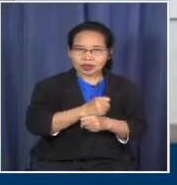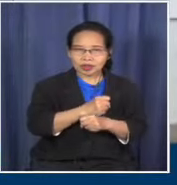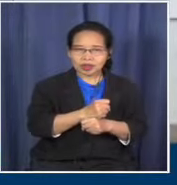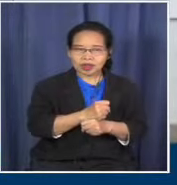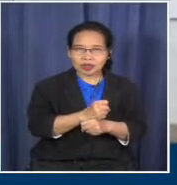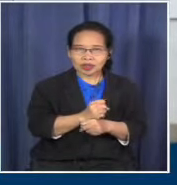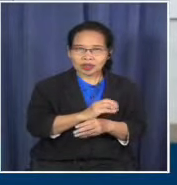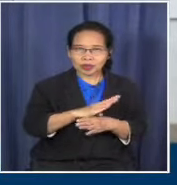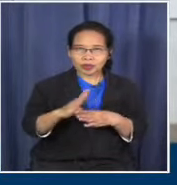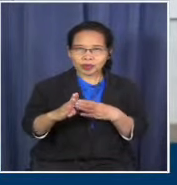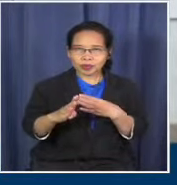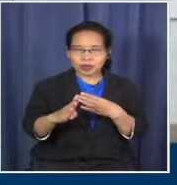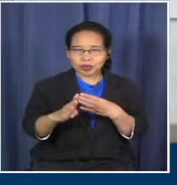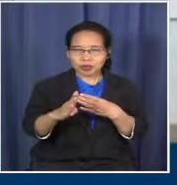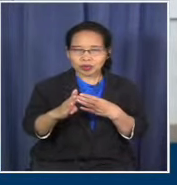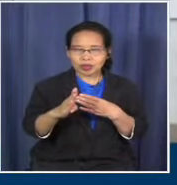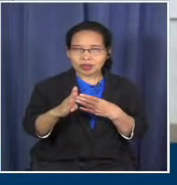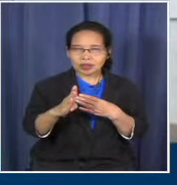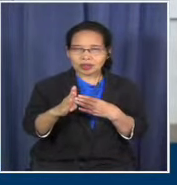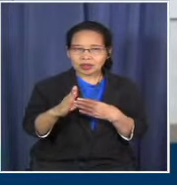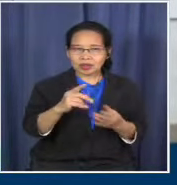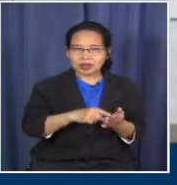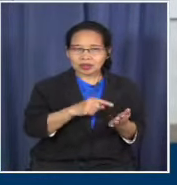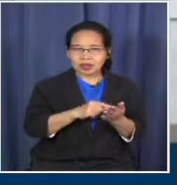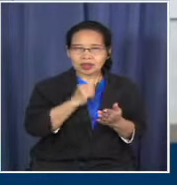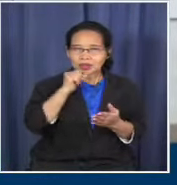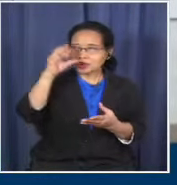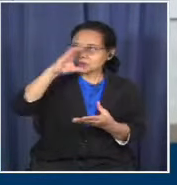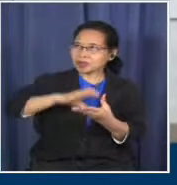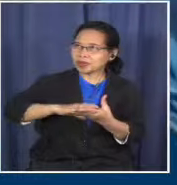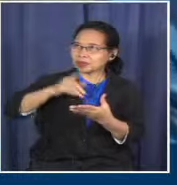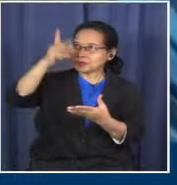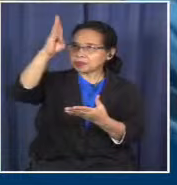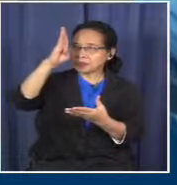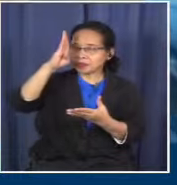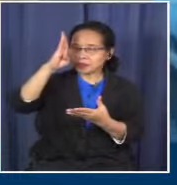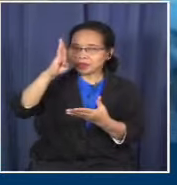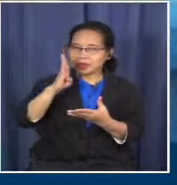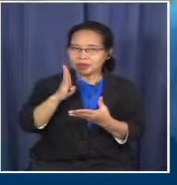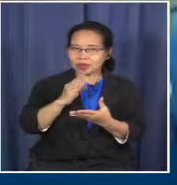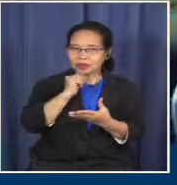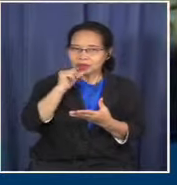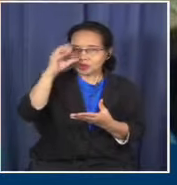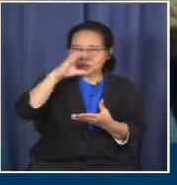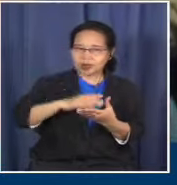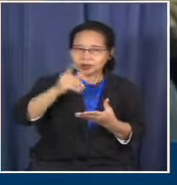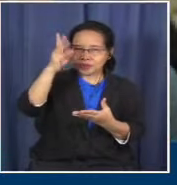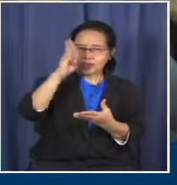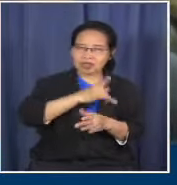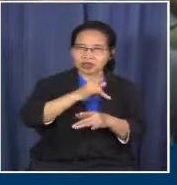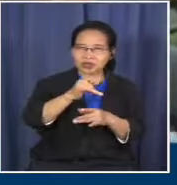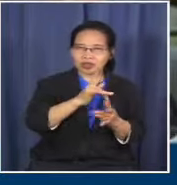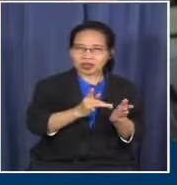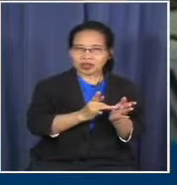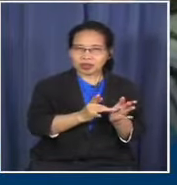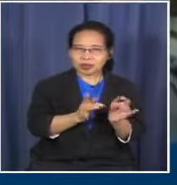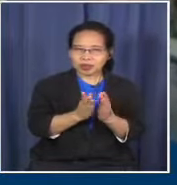Age, as these atheists are atheist way of insulting the